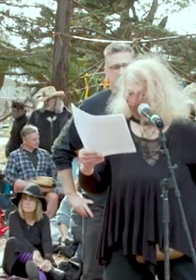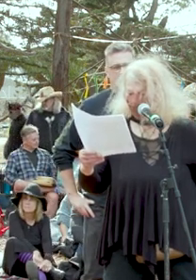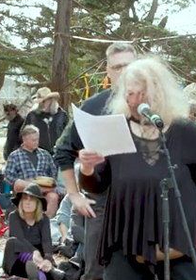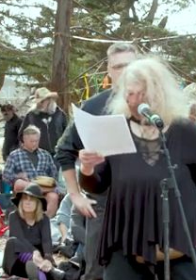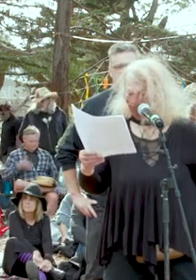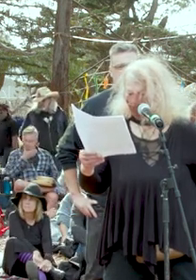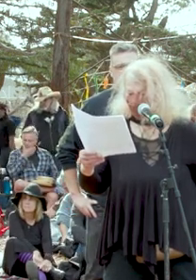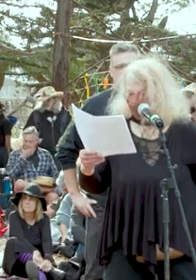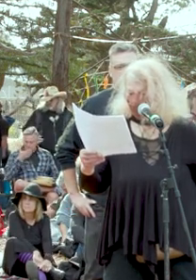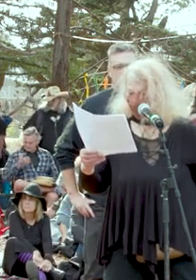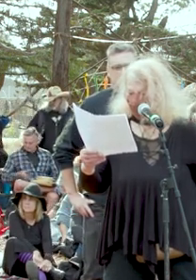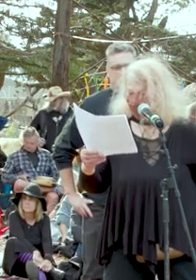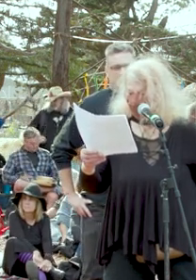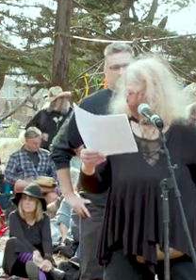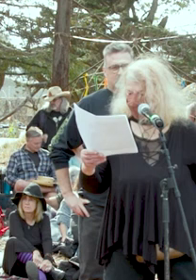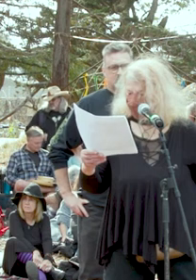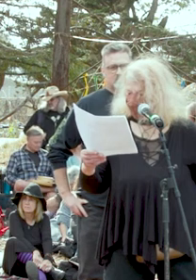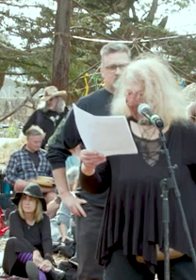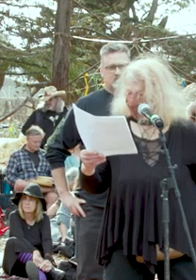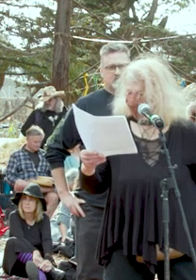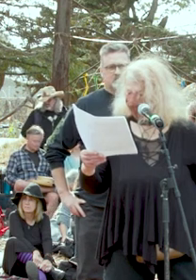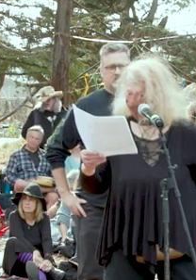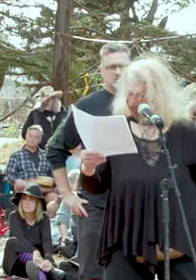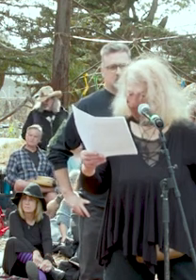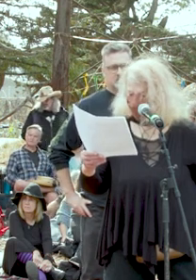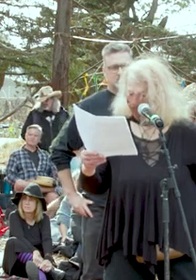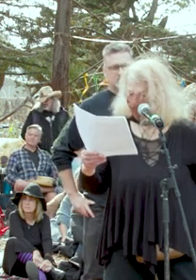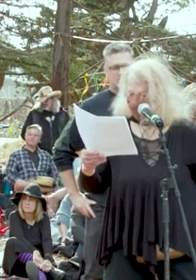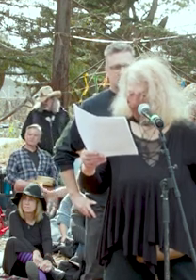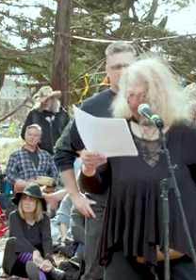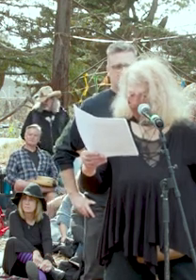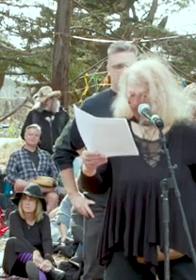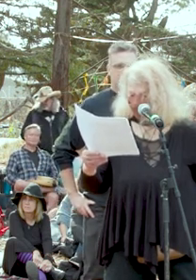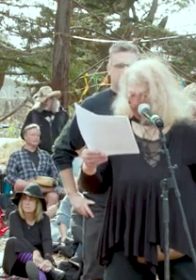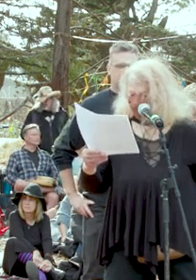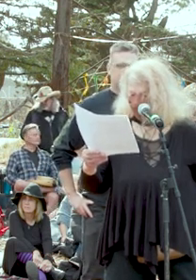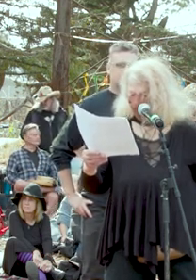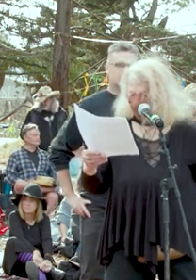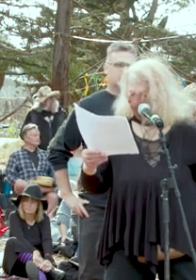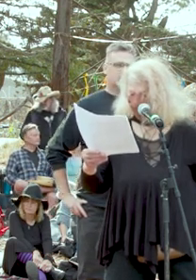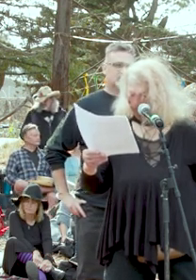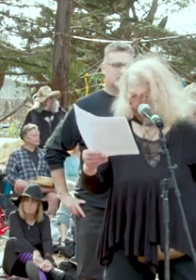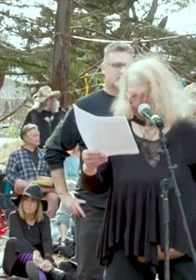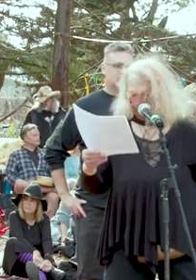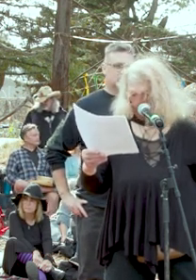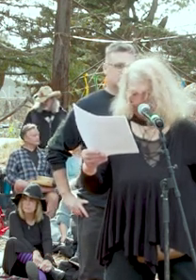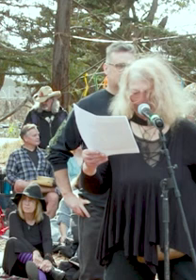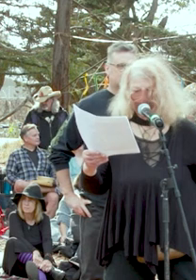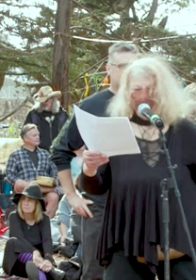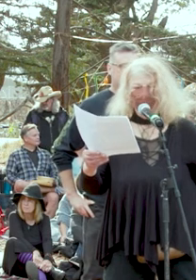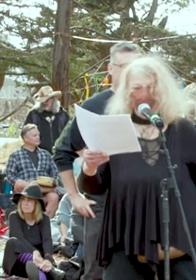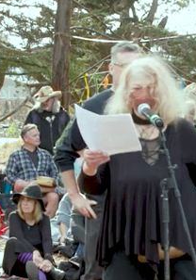David Moody, Dinah Slinky Cat Gellert, Deborah Schultz, Dina